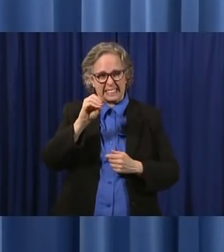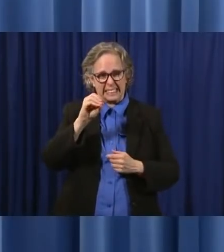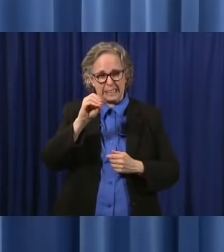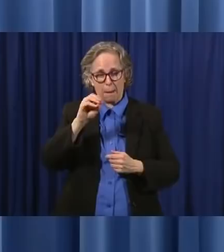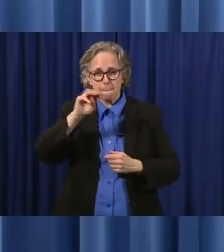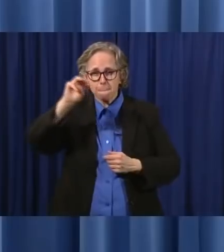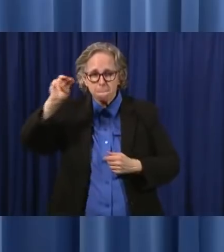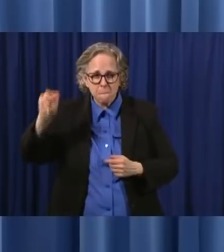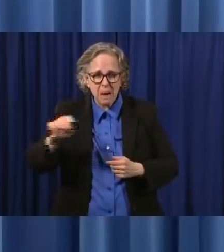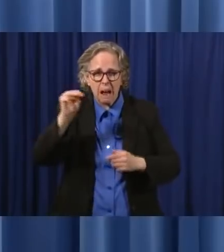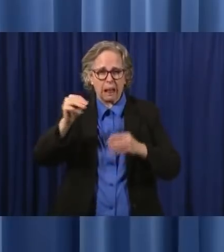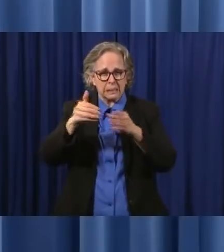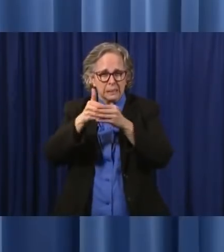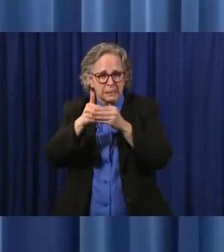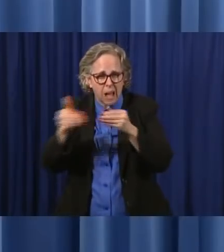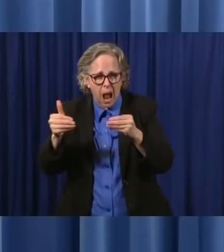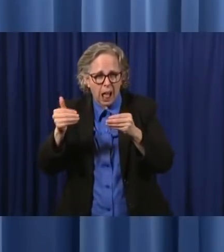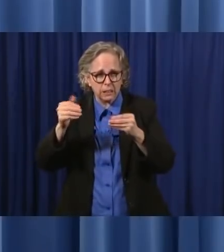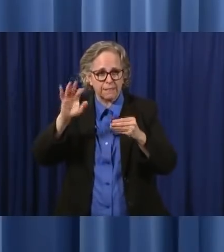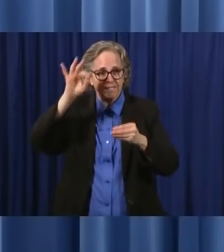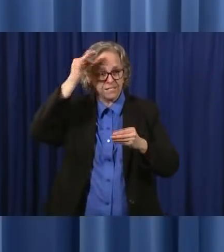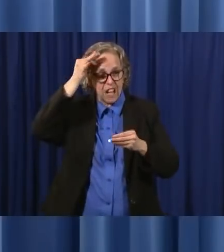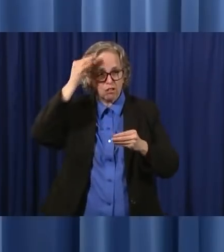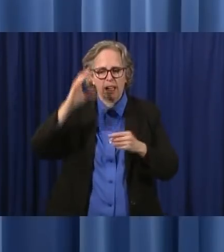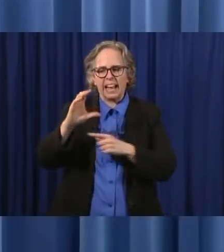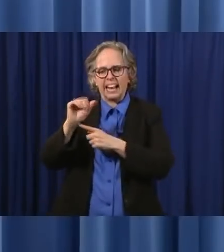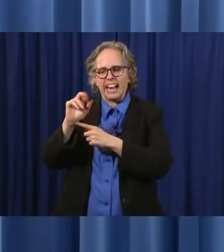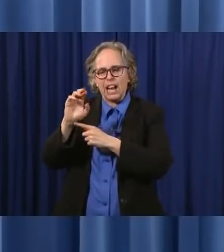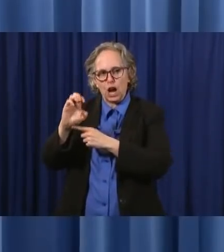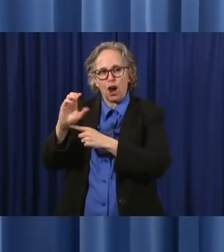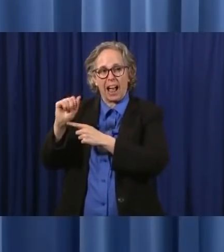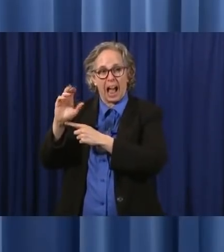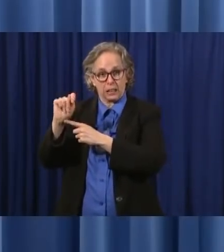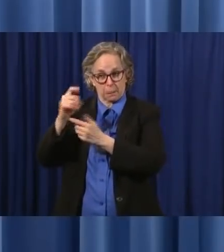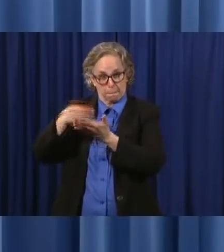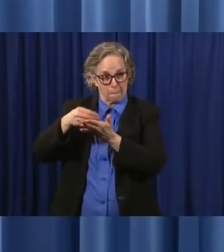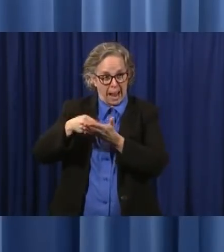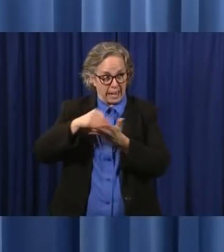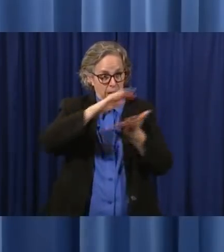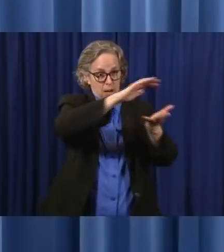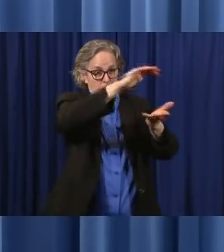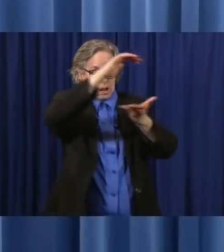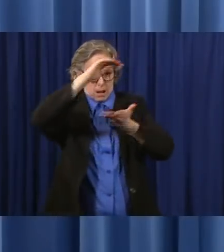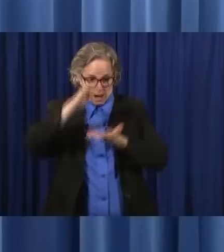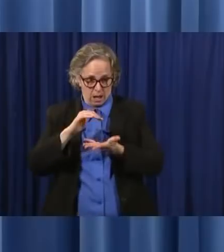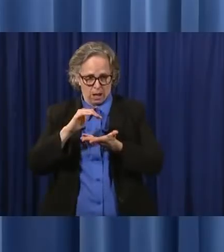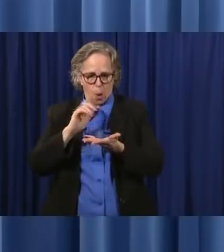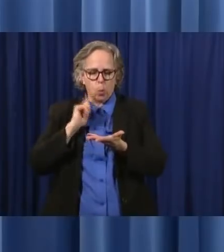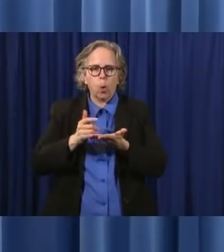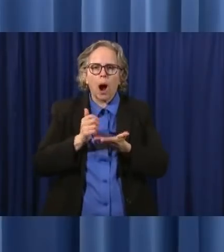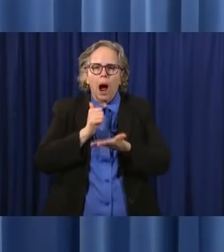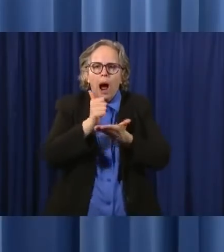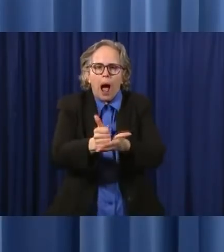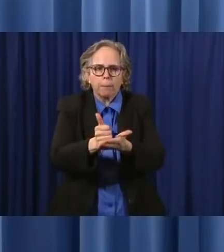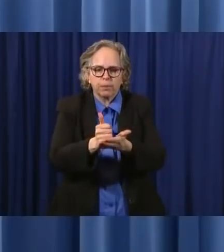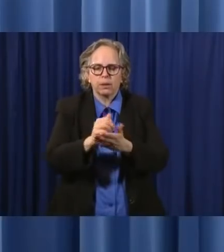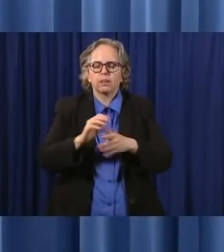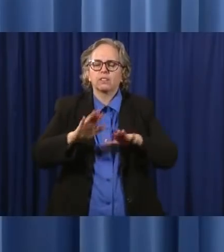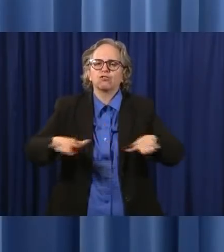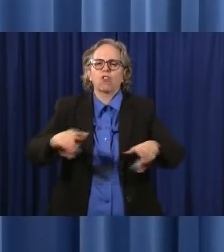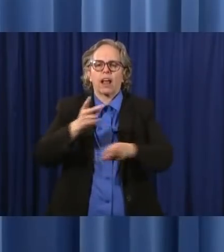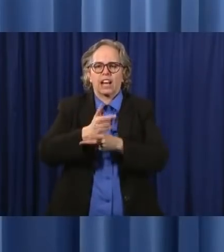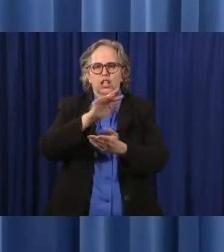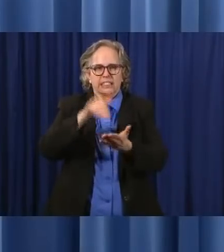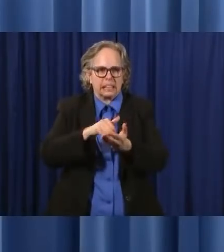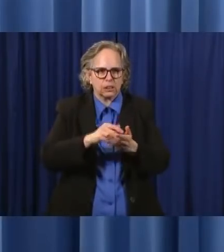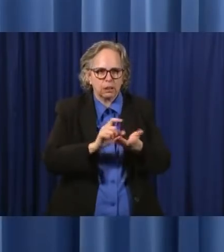funding to pay Ohio child care providers, family child care centers, and both publicly funded and